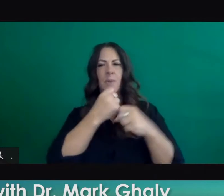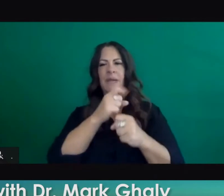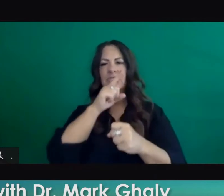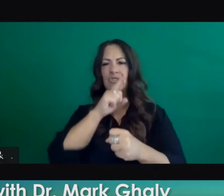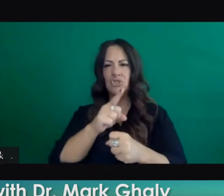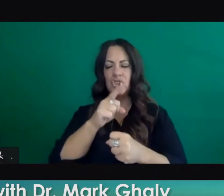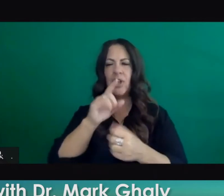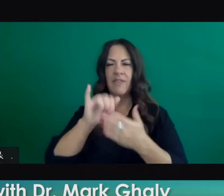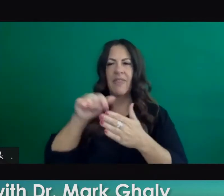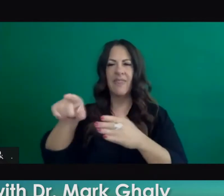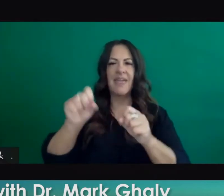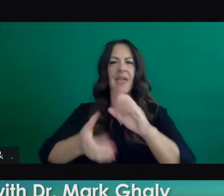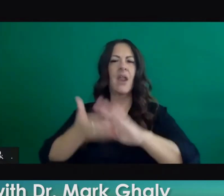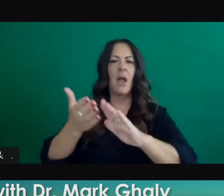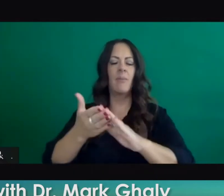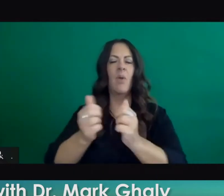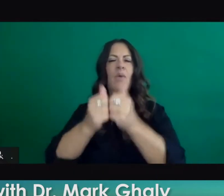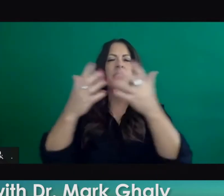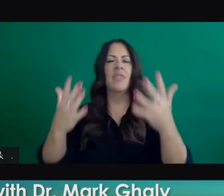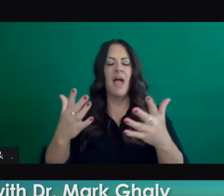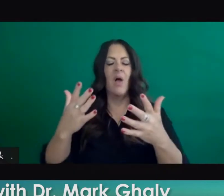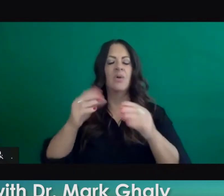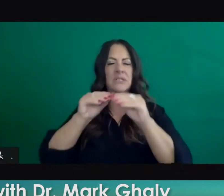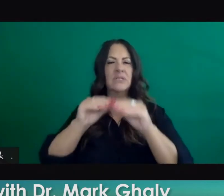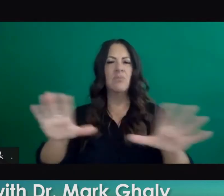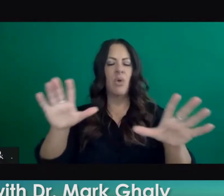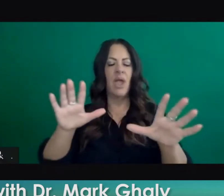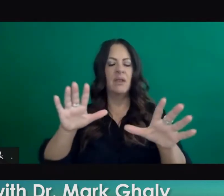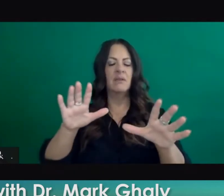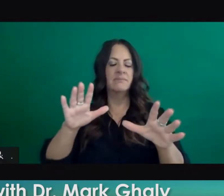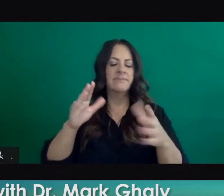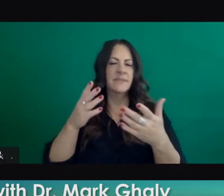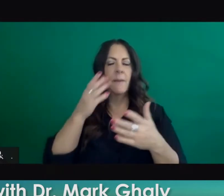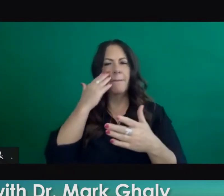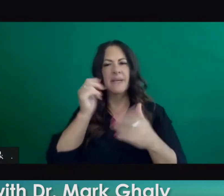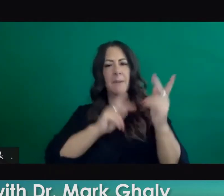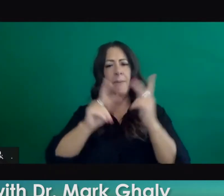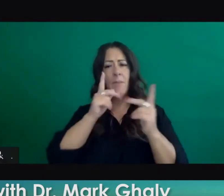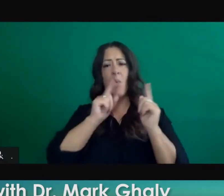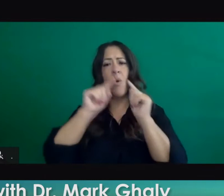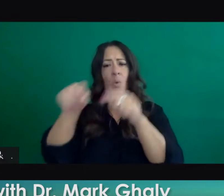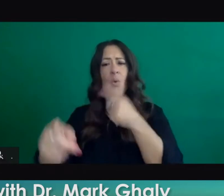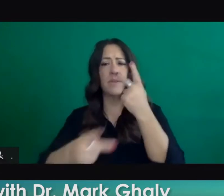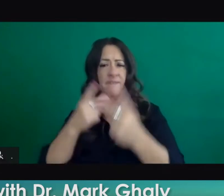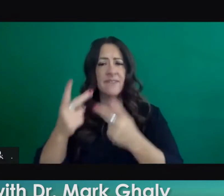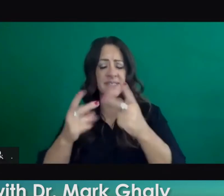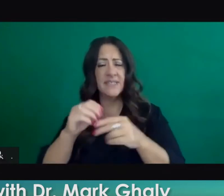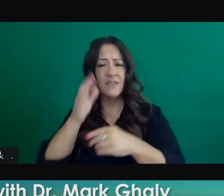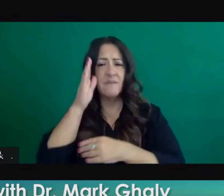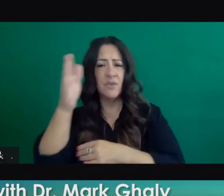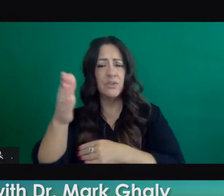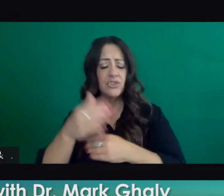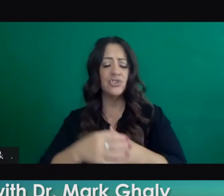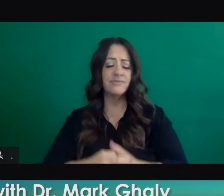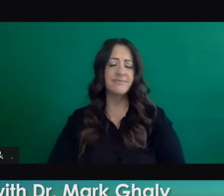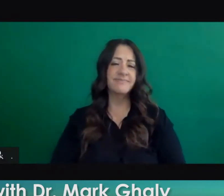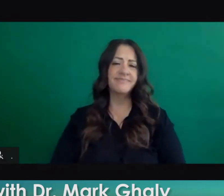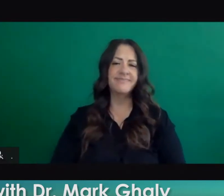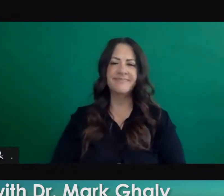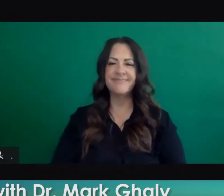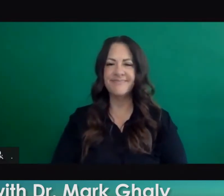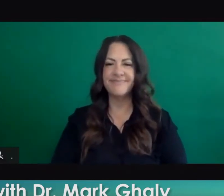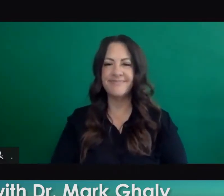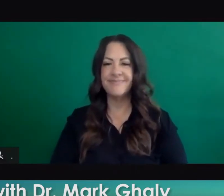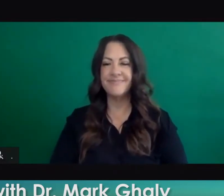the risk for so many people from California who might visit a theme park down in the future. Adam Beam, Associated